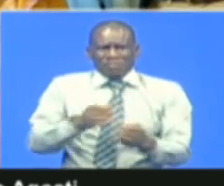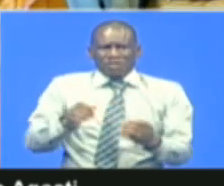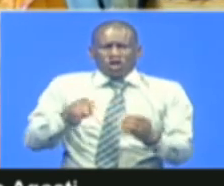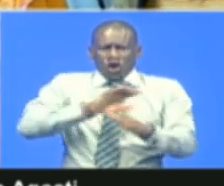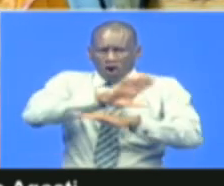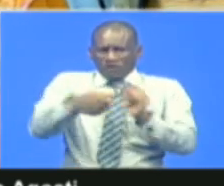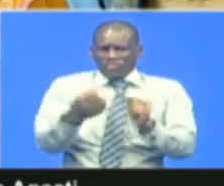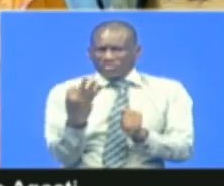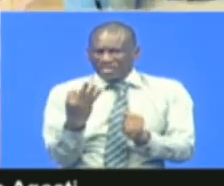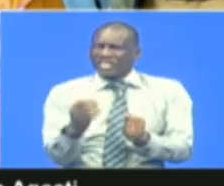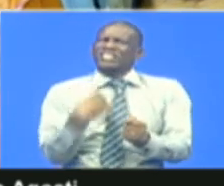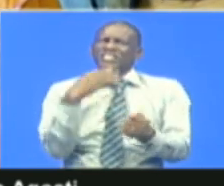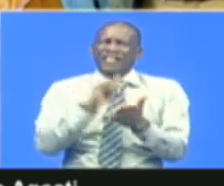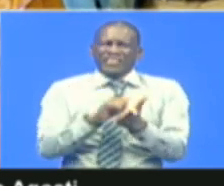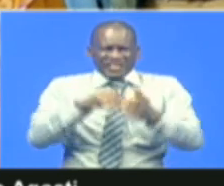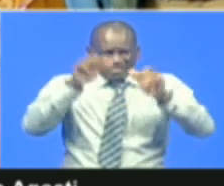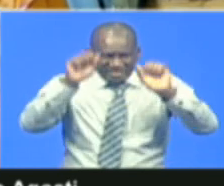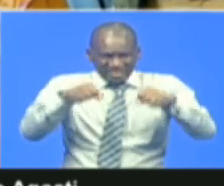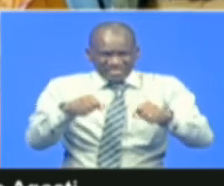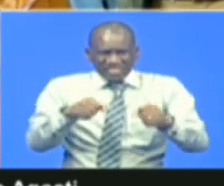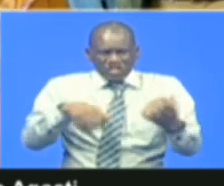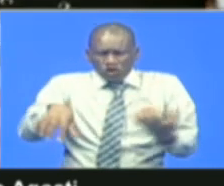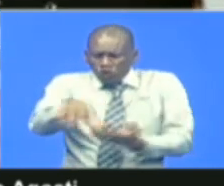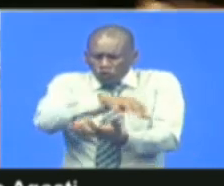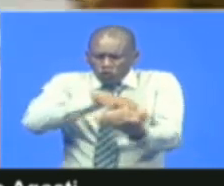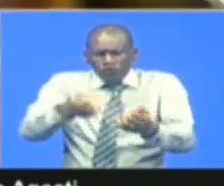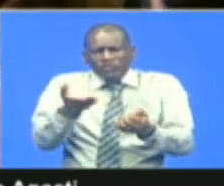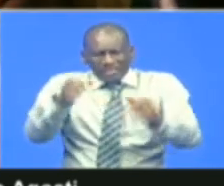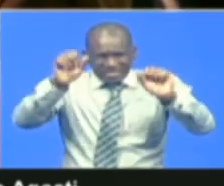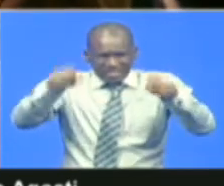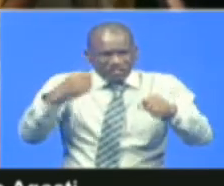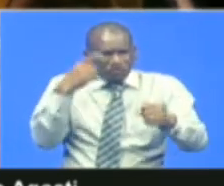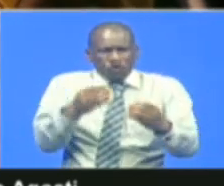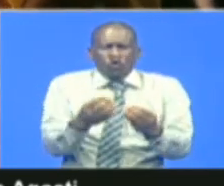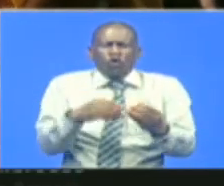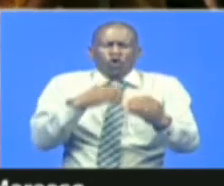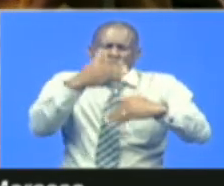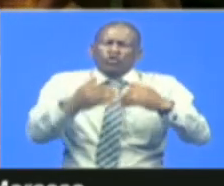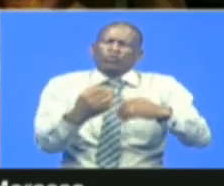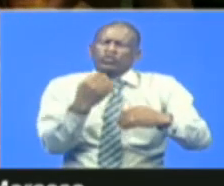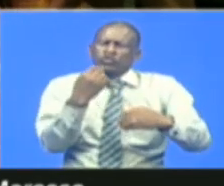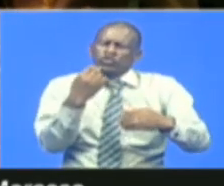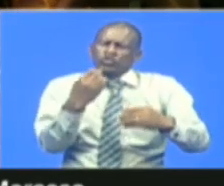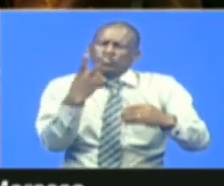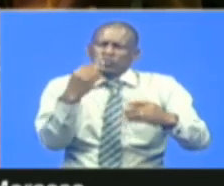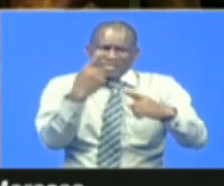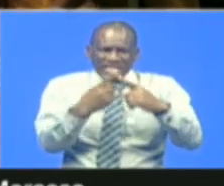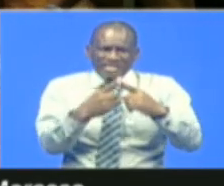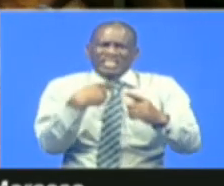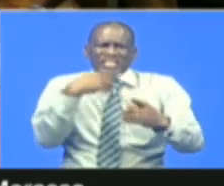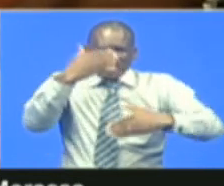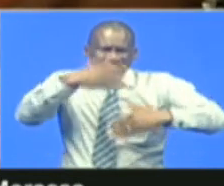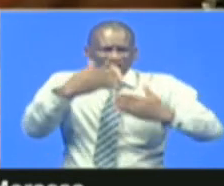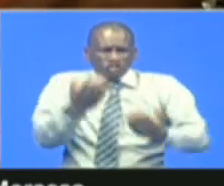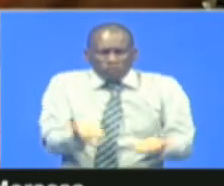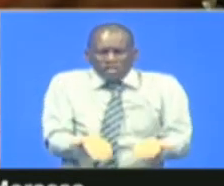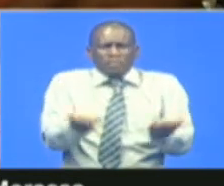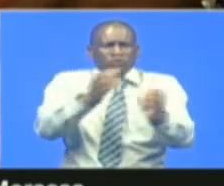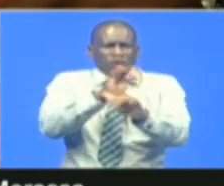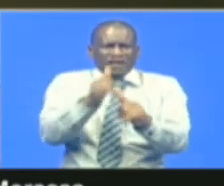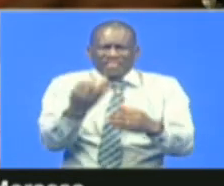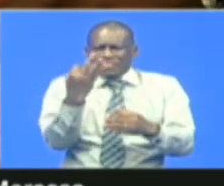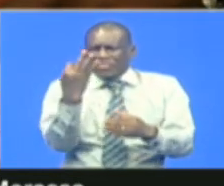Asharon wamesema licha ya mkanganyiko huo, kwa takriban miongo miwili uhusiano wao utaimarika hata zaidi. Watoto